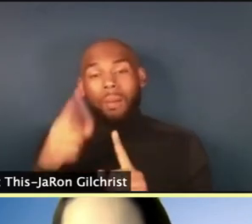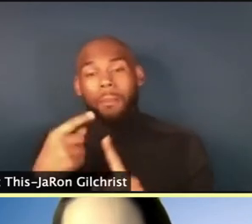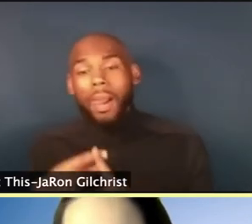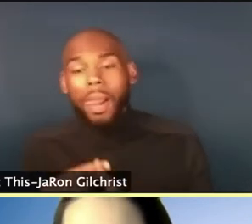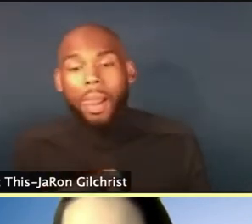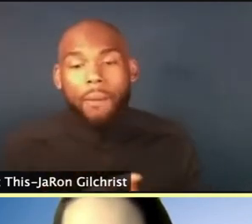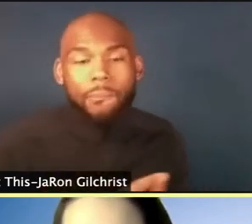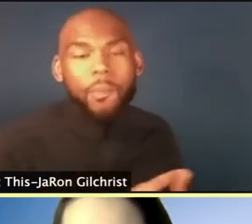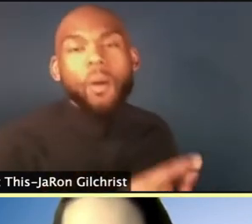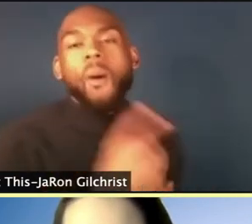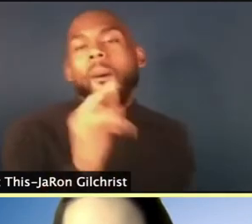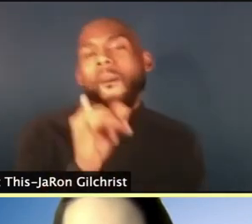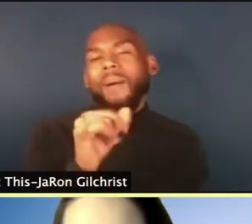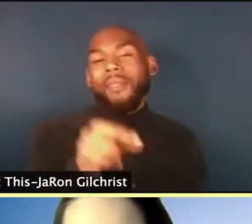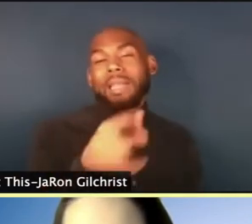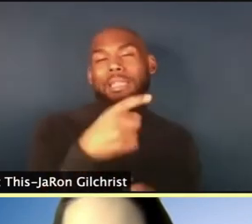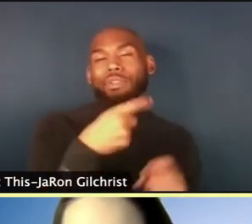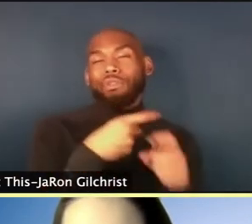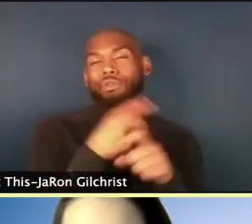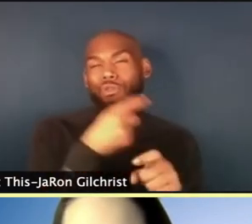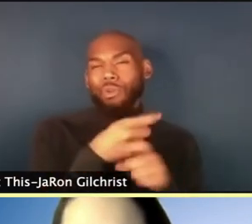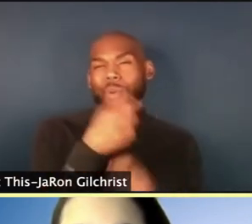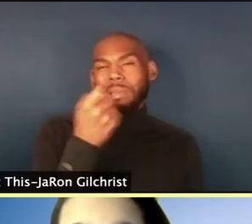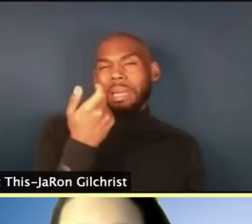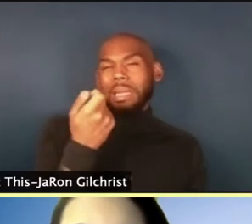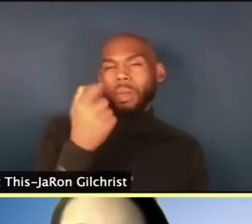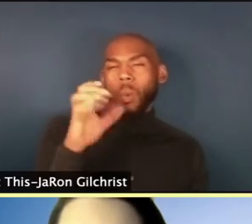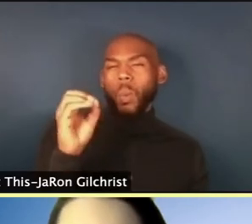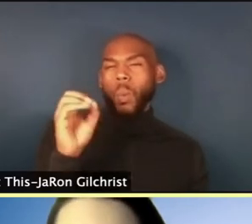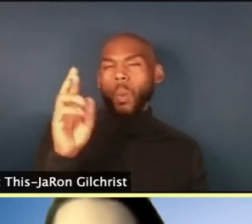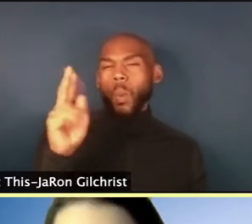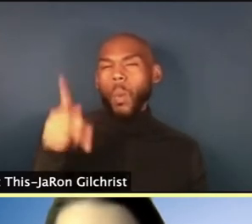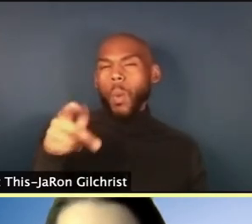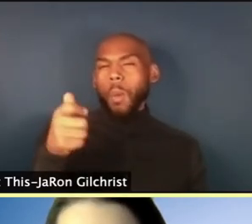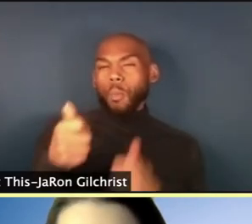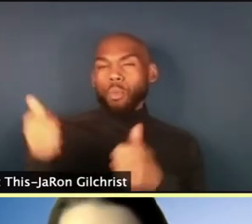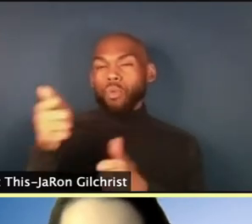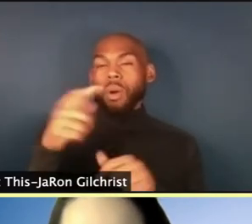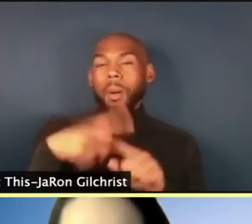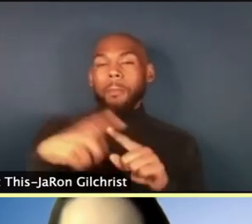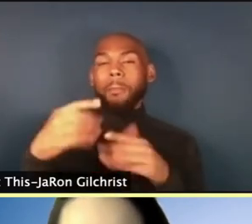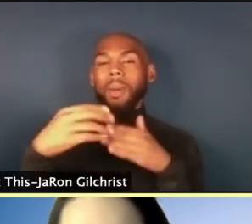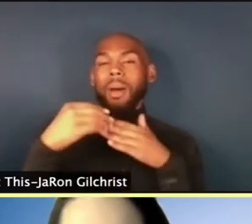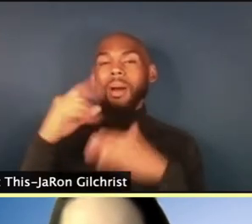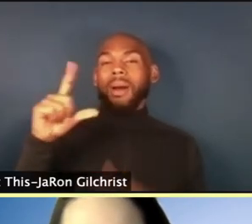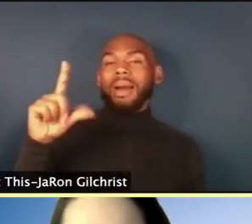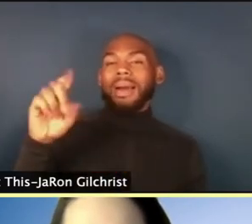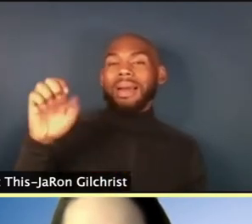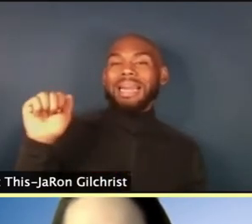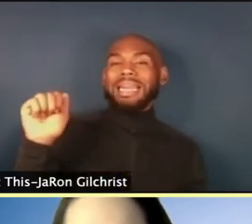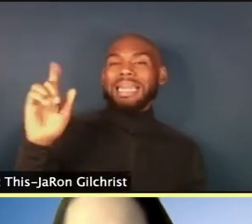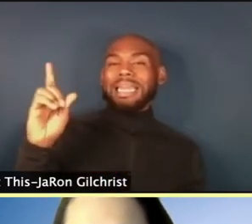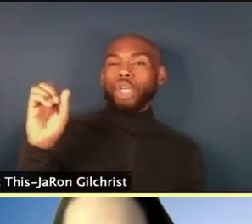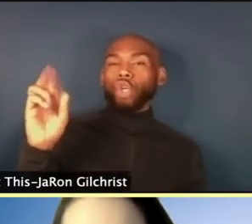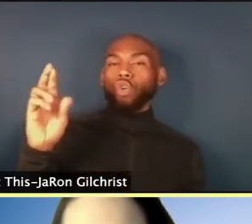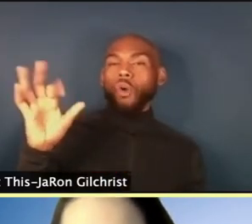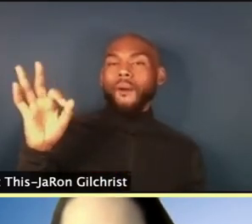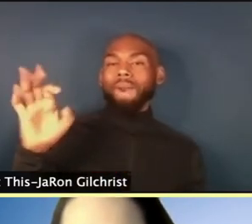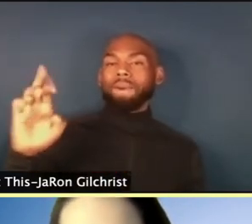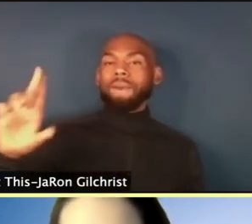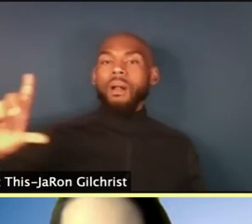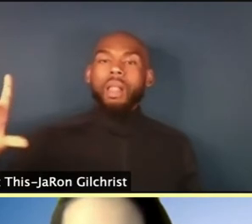this was the joke I made before. It's a little bit corporate speak, but like leaderful organizations. And if you